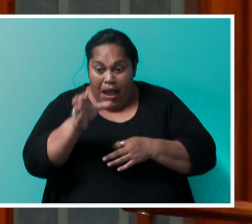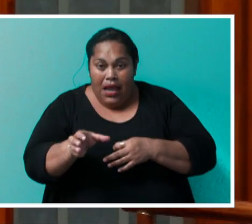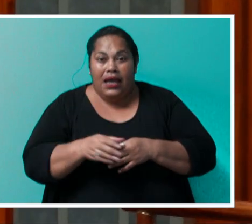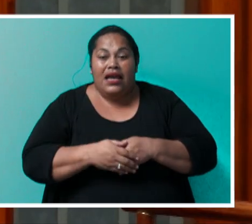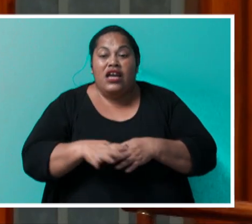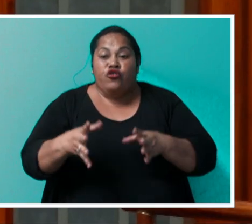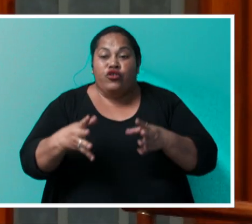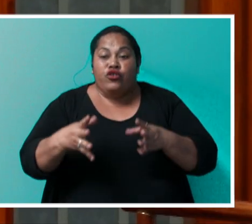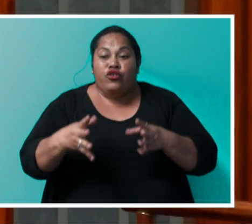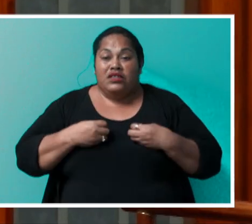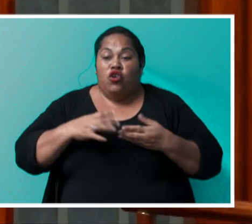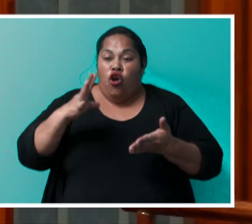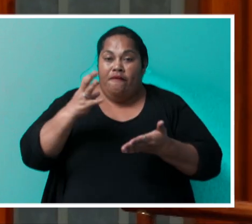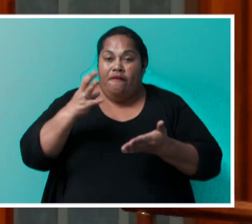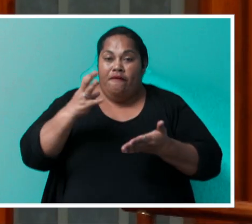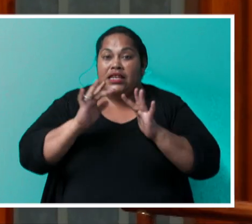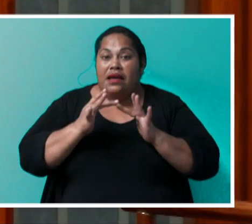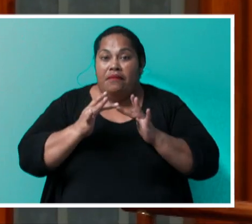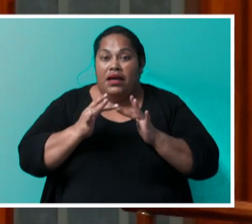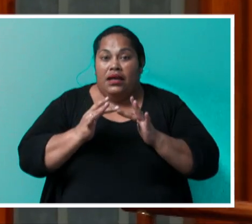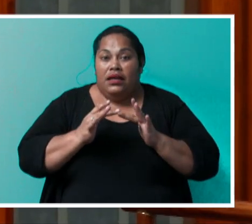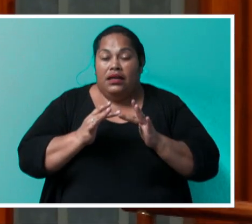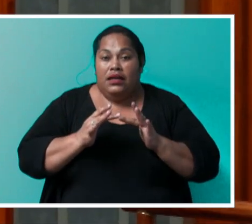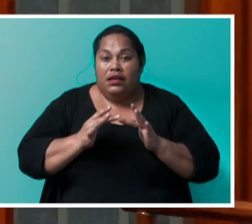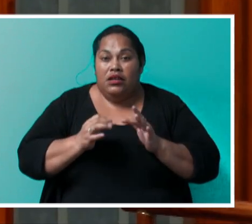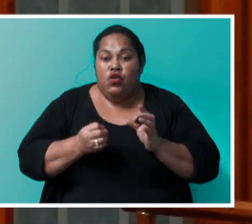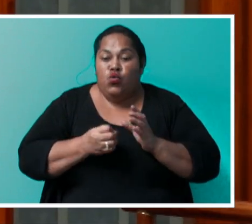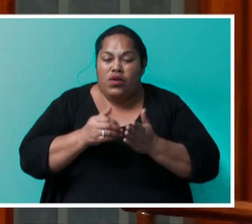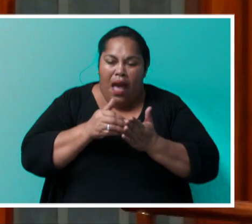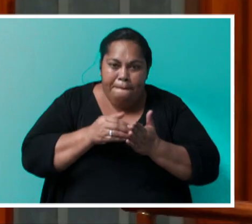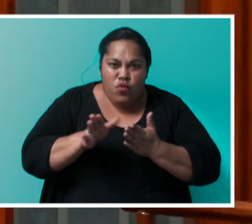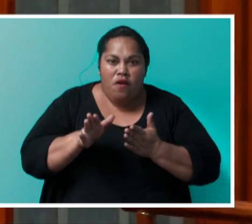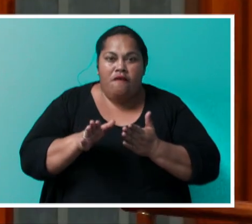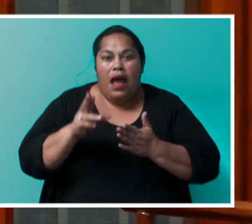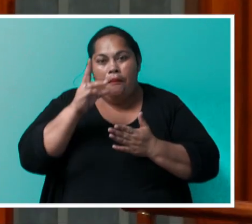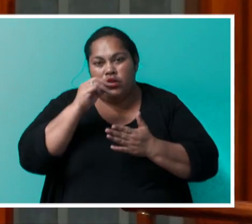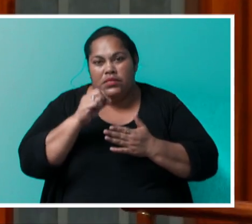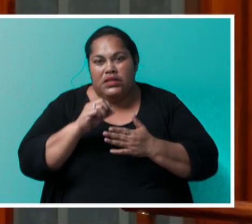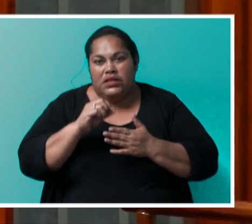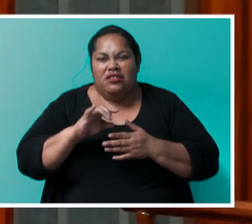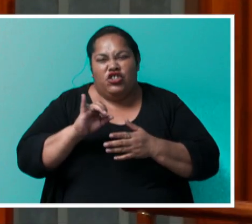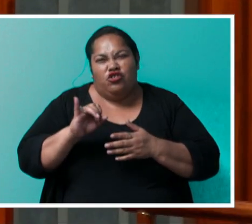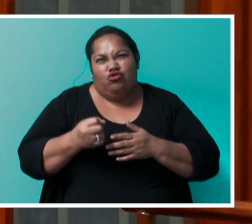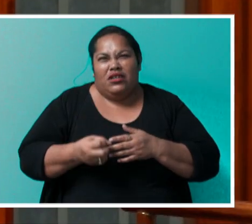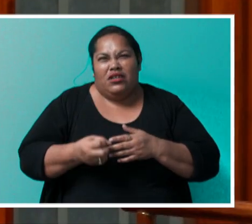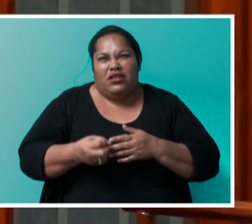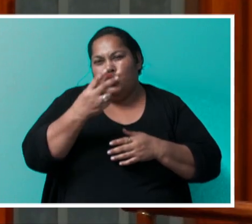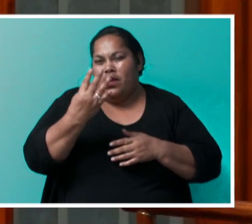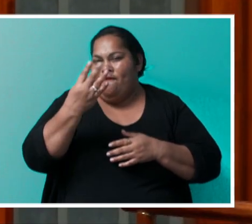confirmation email with the goals of approval, possibly in just under 24